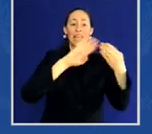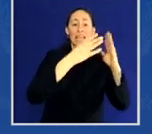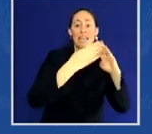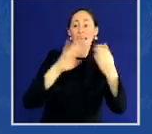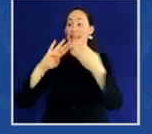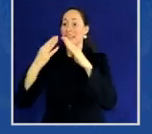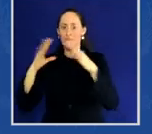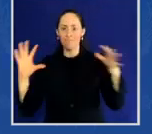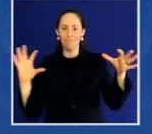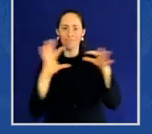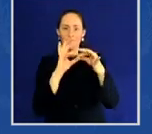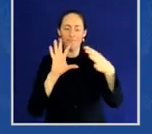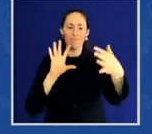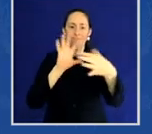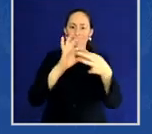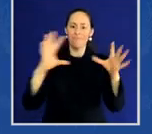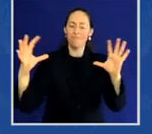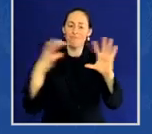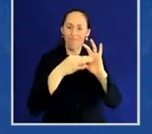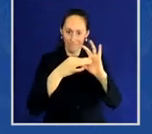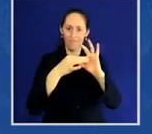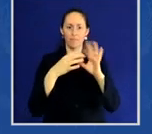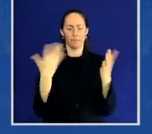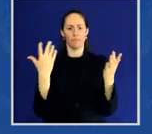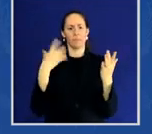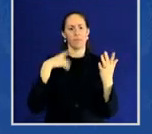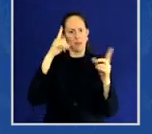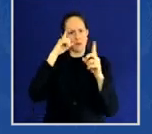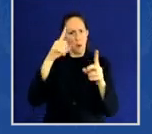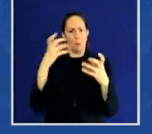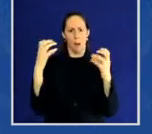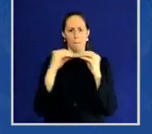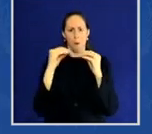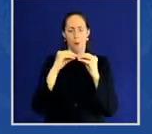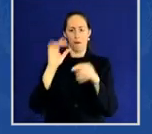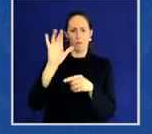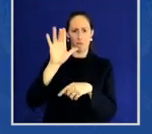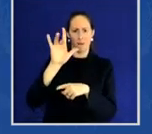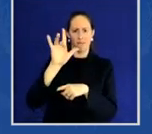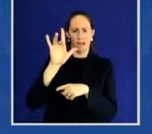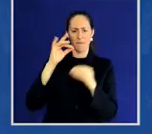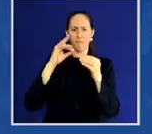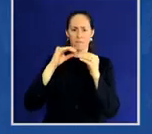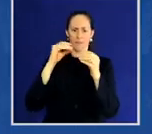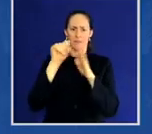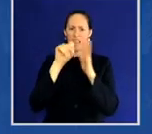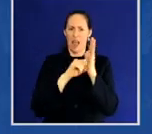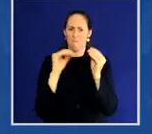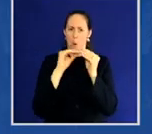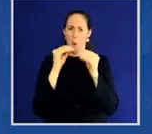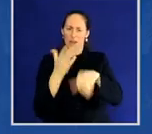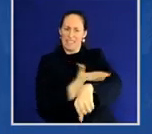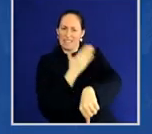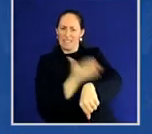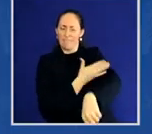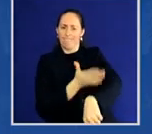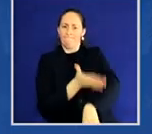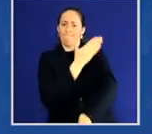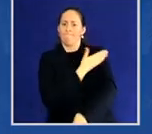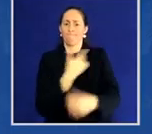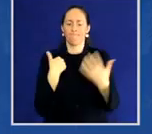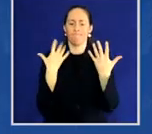states. As part of this comprehensive plan, Amtrak will introduce new stations in over half of the United